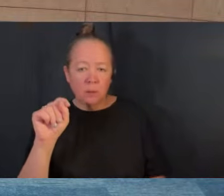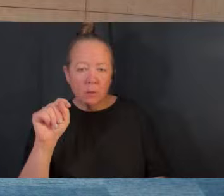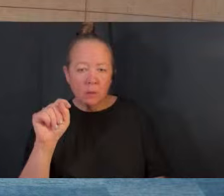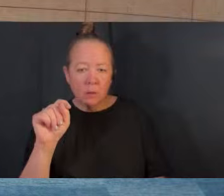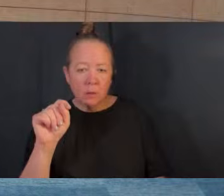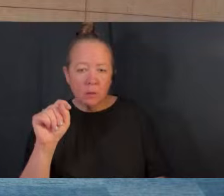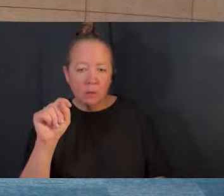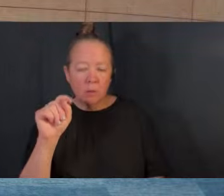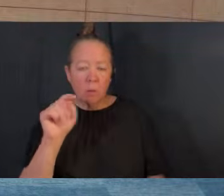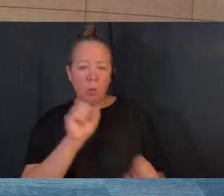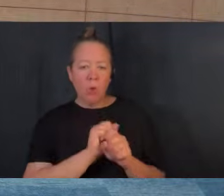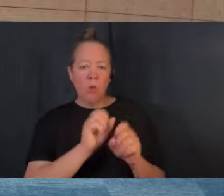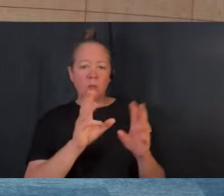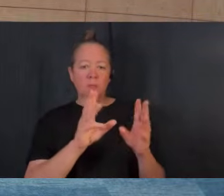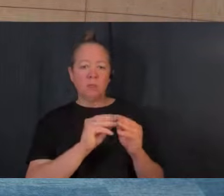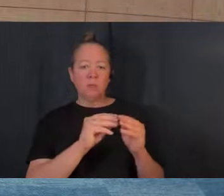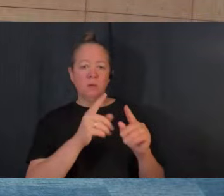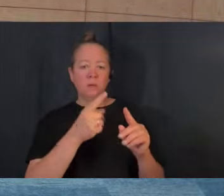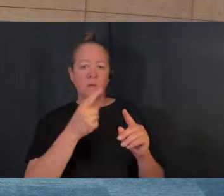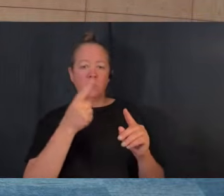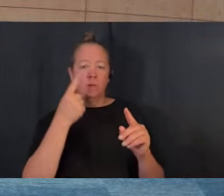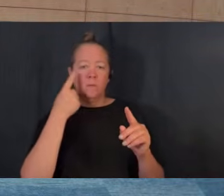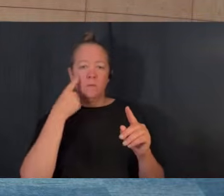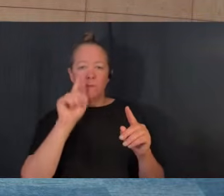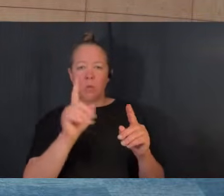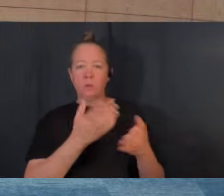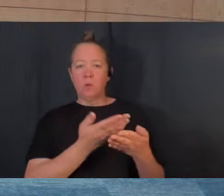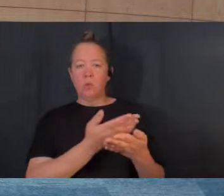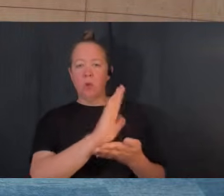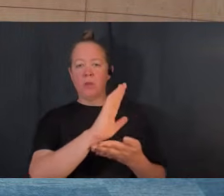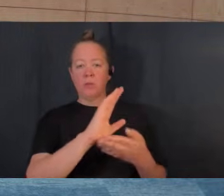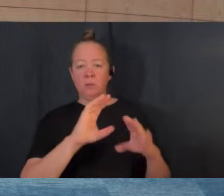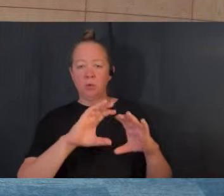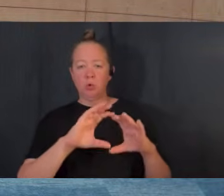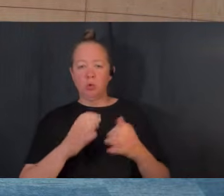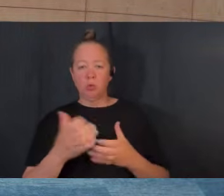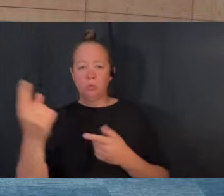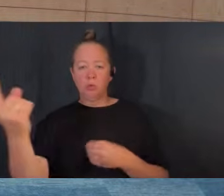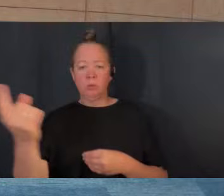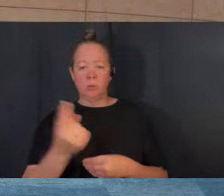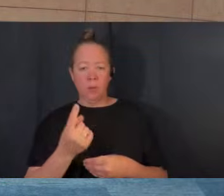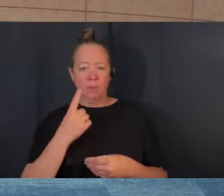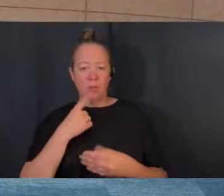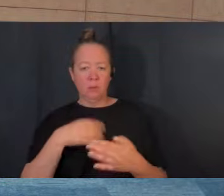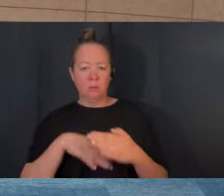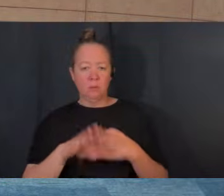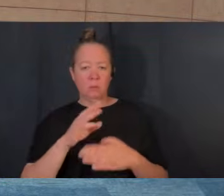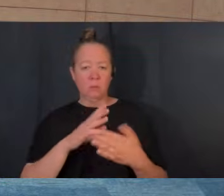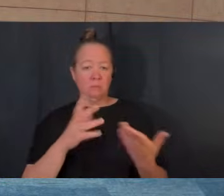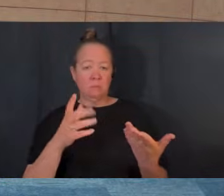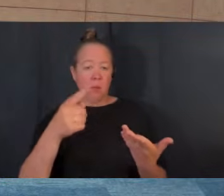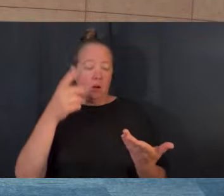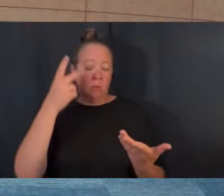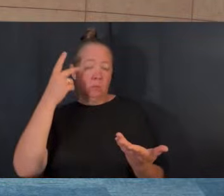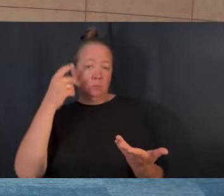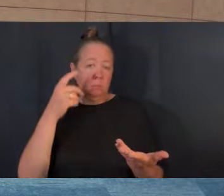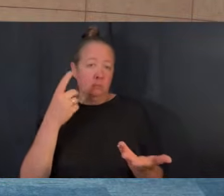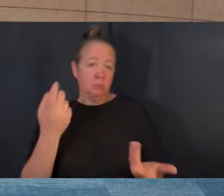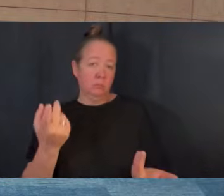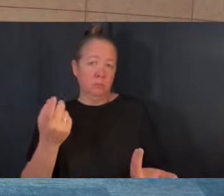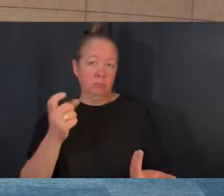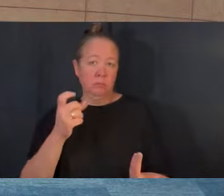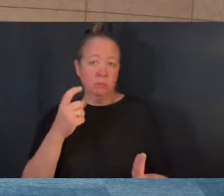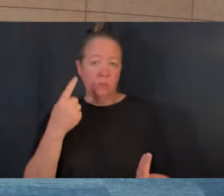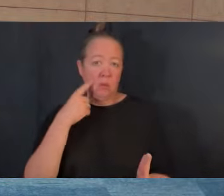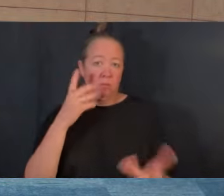I don't see any problem doing it on the July 23rd, if they're available. Shall we shoot for that? If they're not available, obviously, we